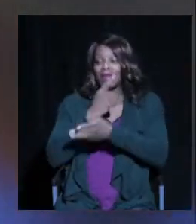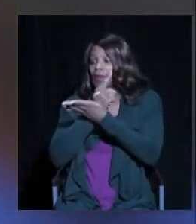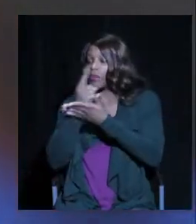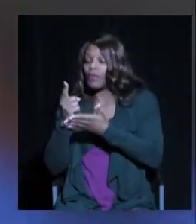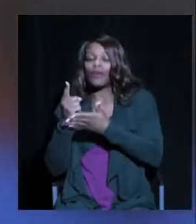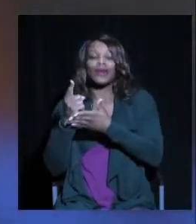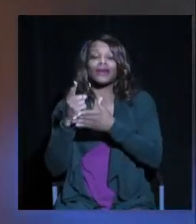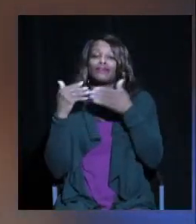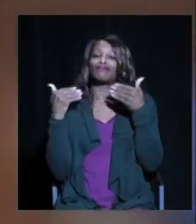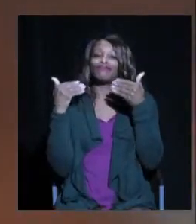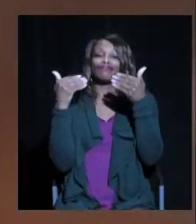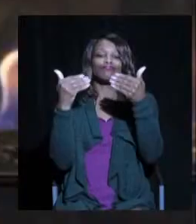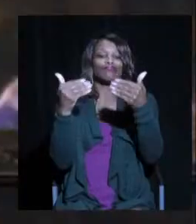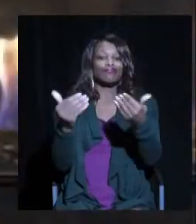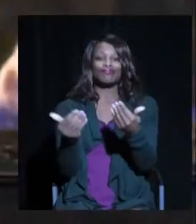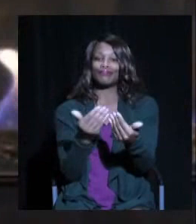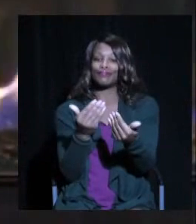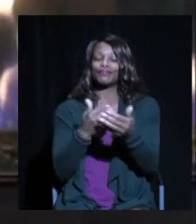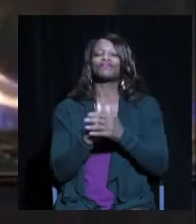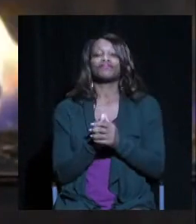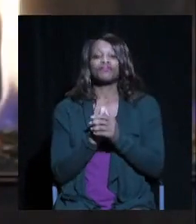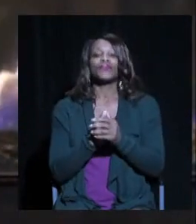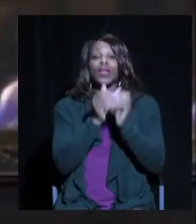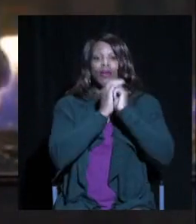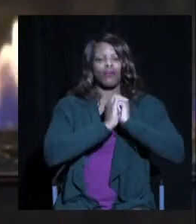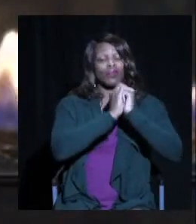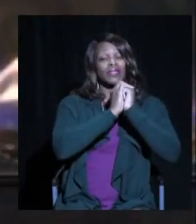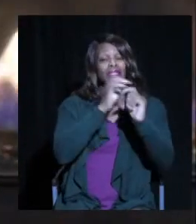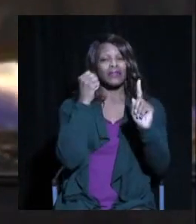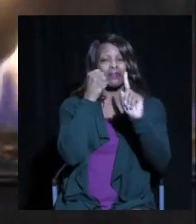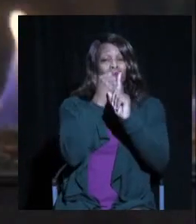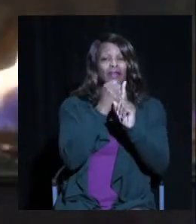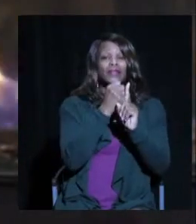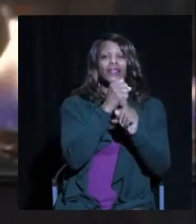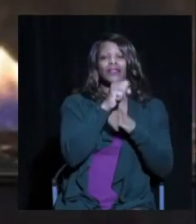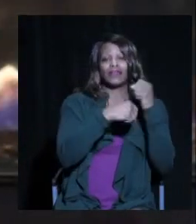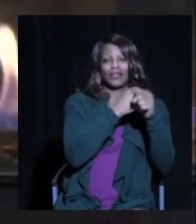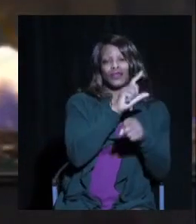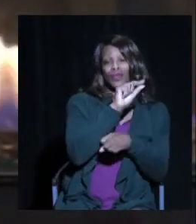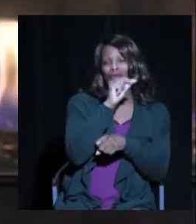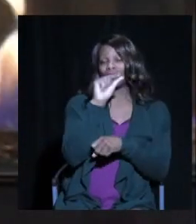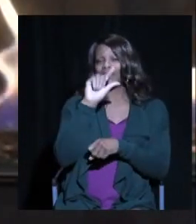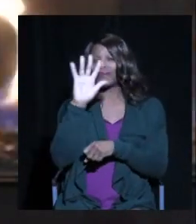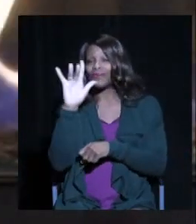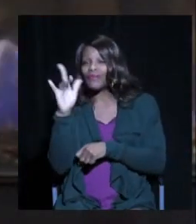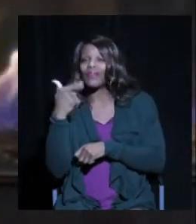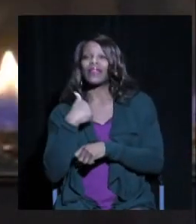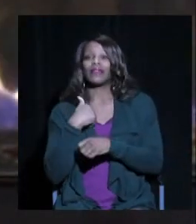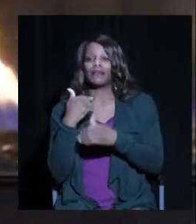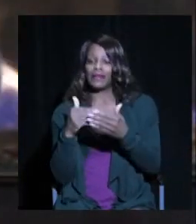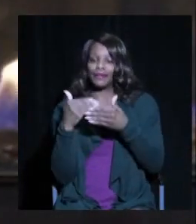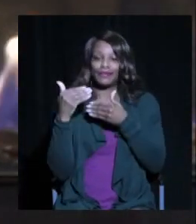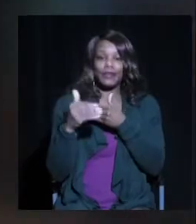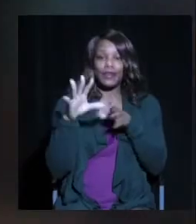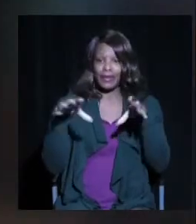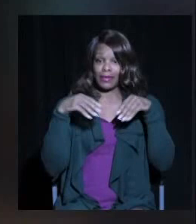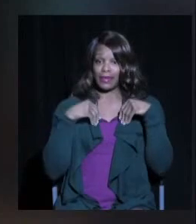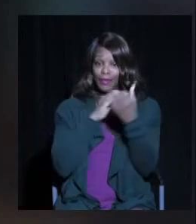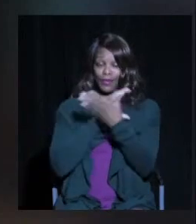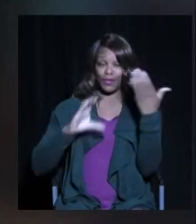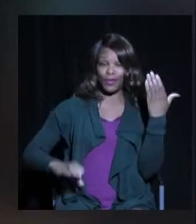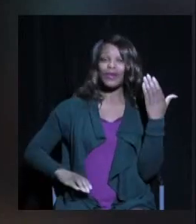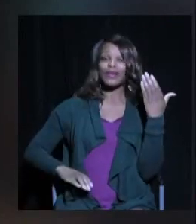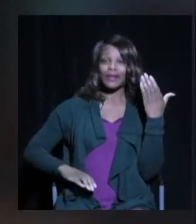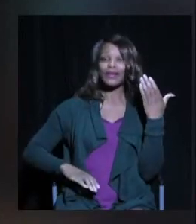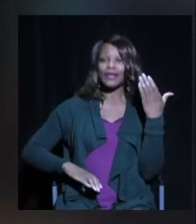It's a self-starter. Worship has impacted me in 2020 by me taking a big step of my own of accepting Christ,